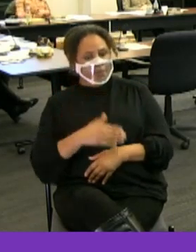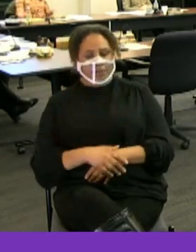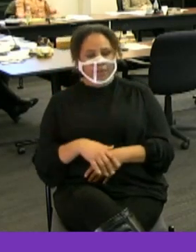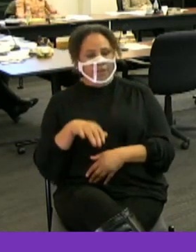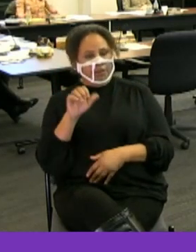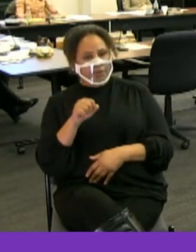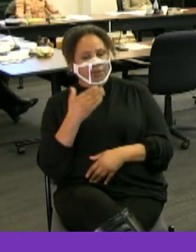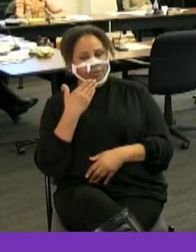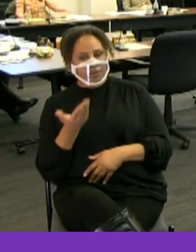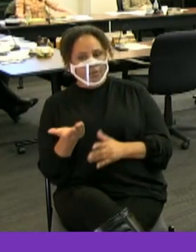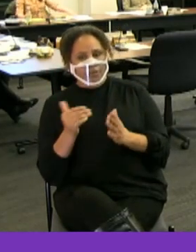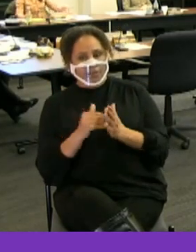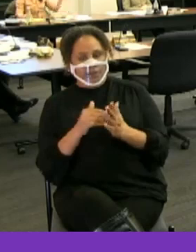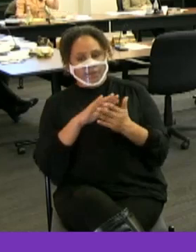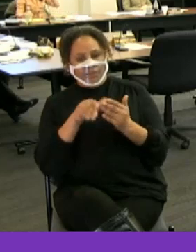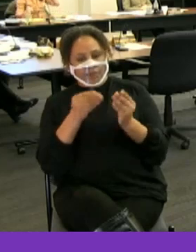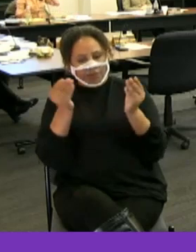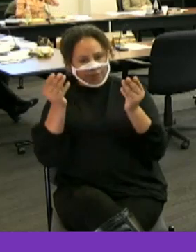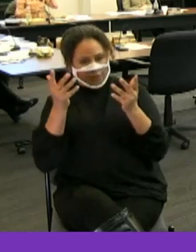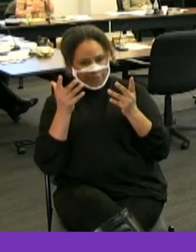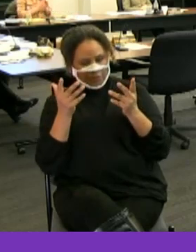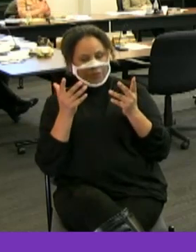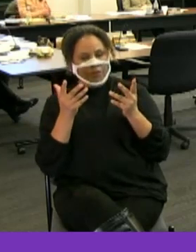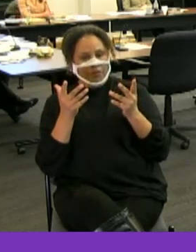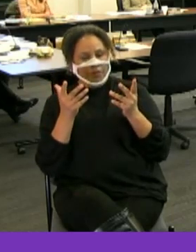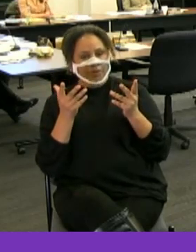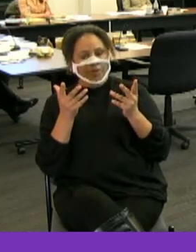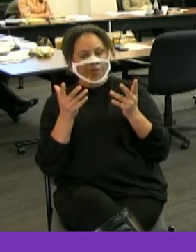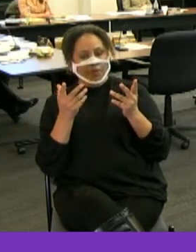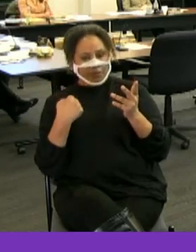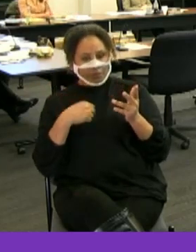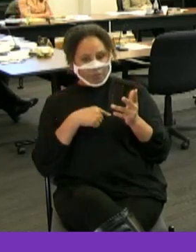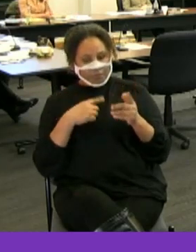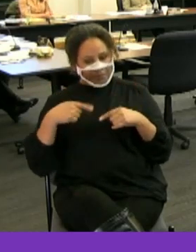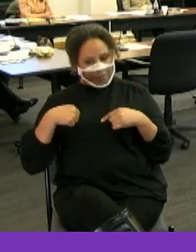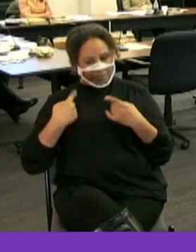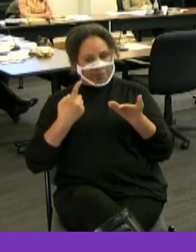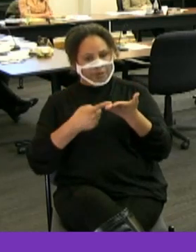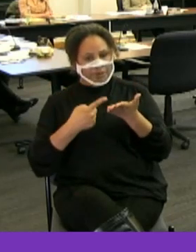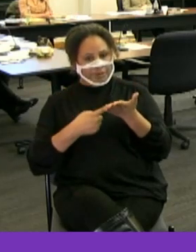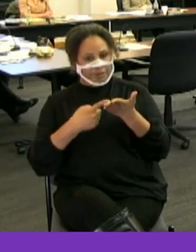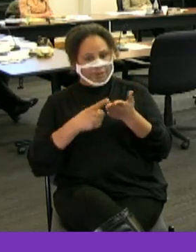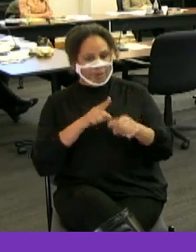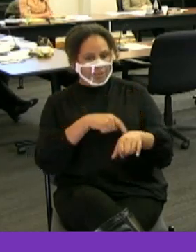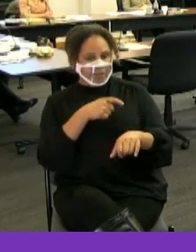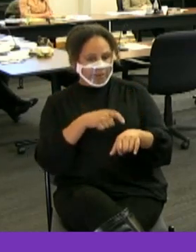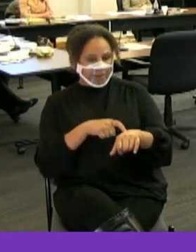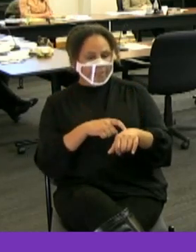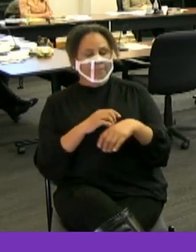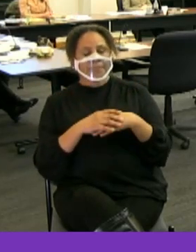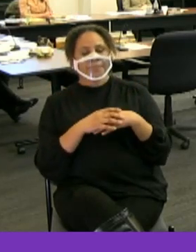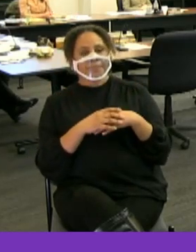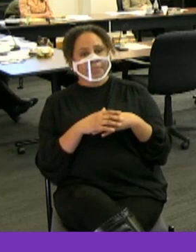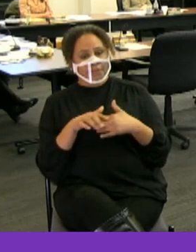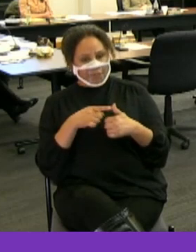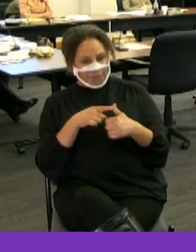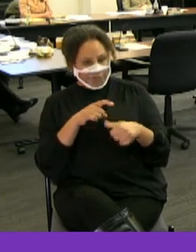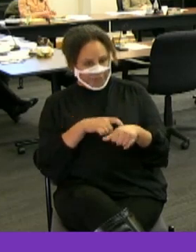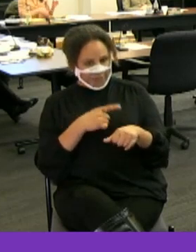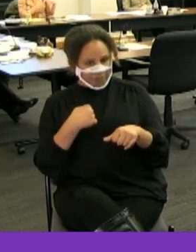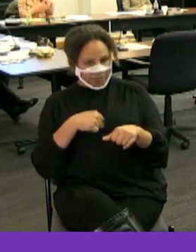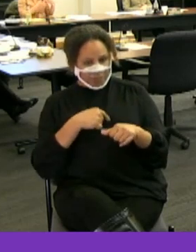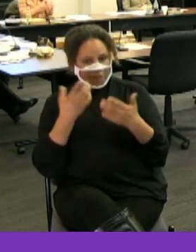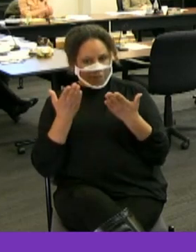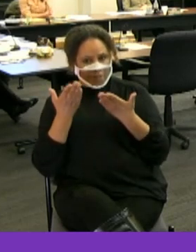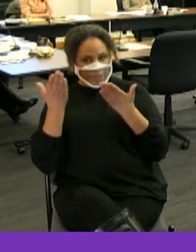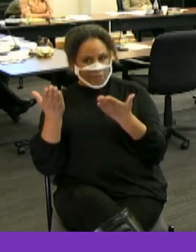Yeah, thank you again for all the information that you provided. We have been talking about this for a long time already. So the first time that we brought this